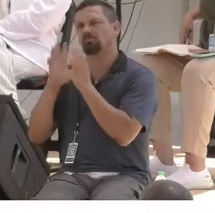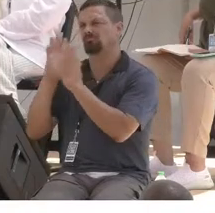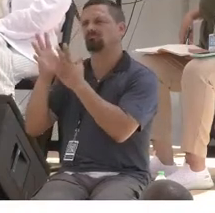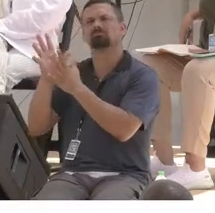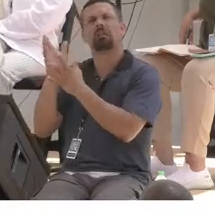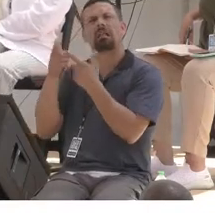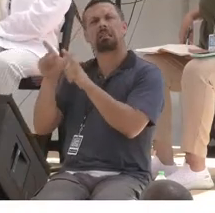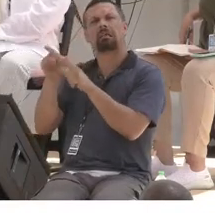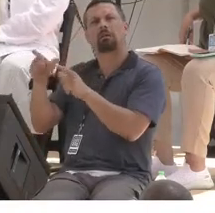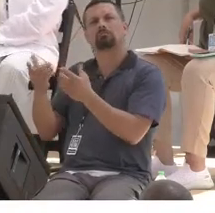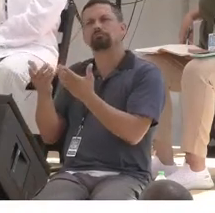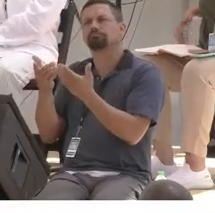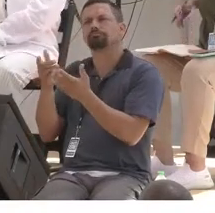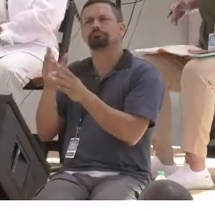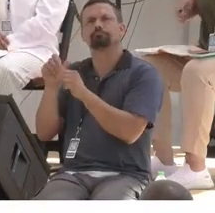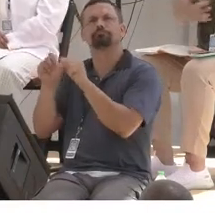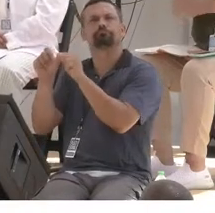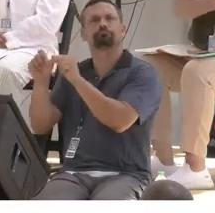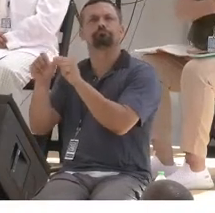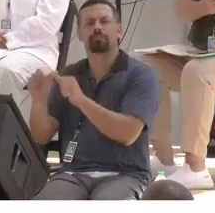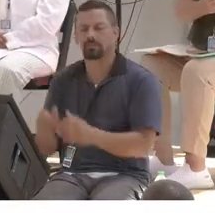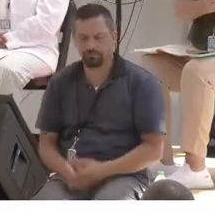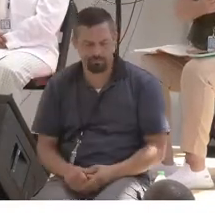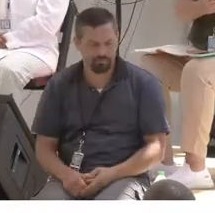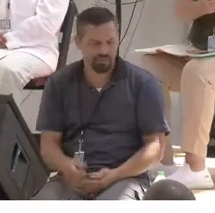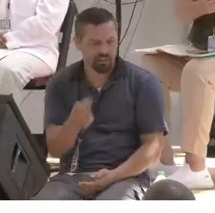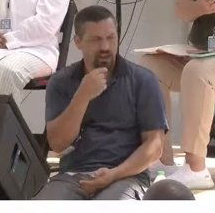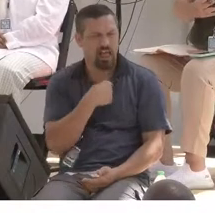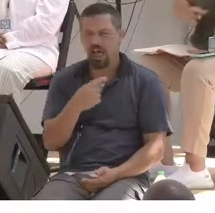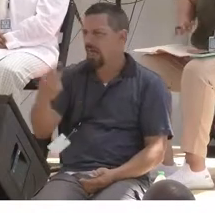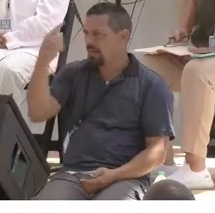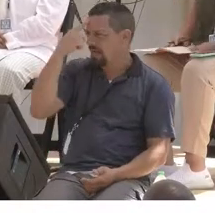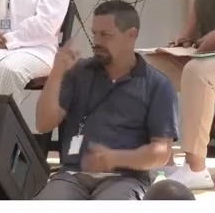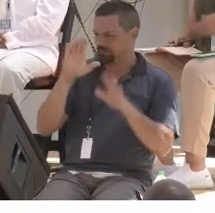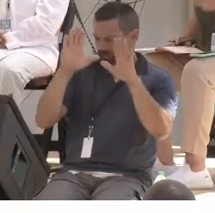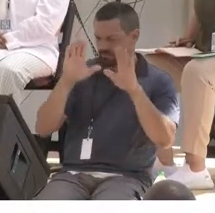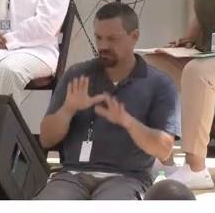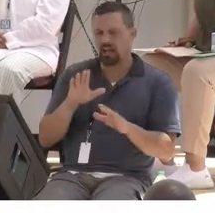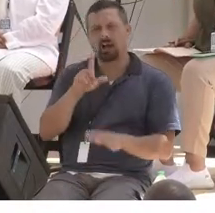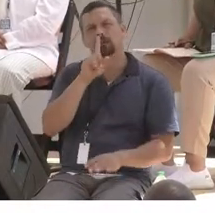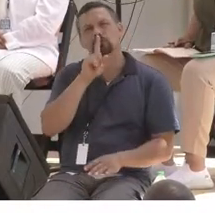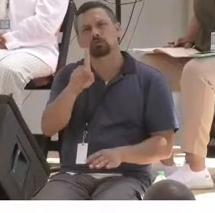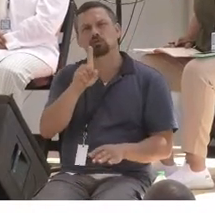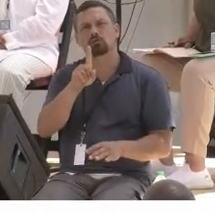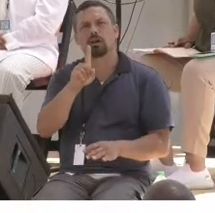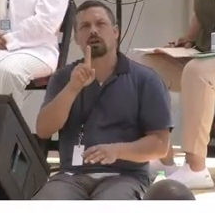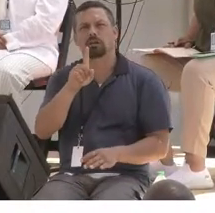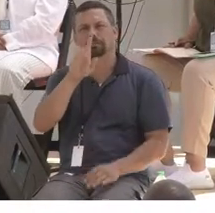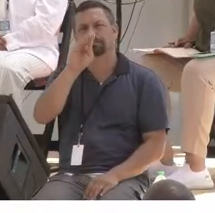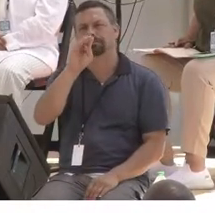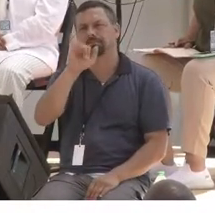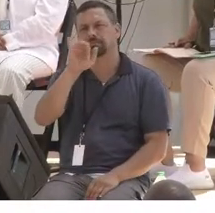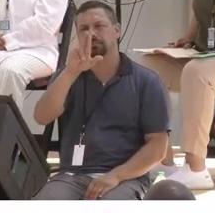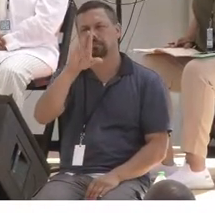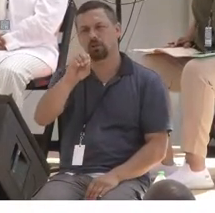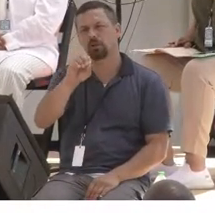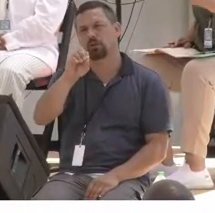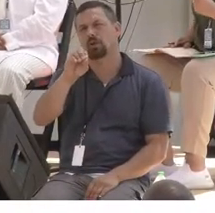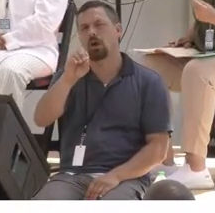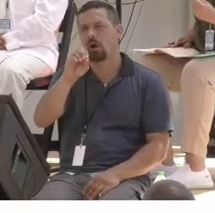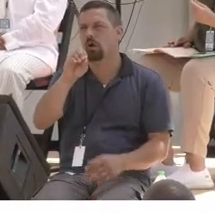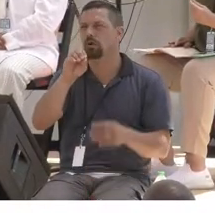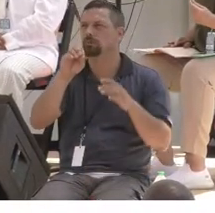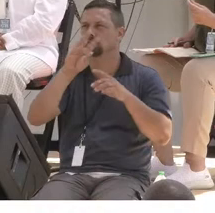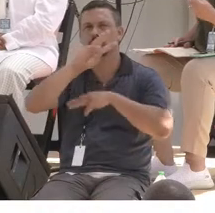level like we have over here. And it's fantastic what we've got over here, I've got to see. It's a real microcosm of the